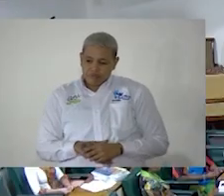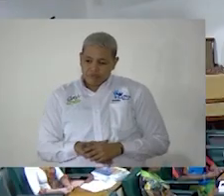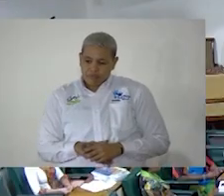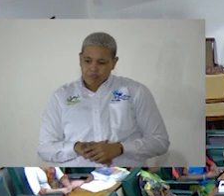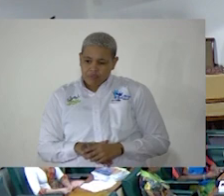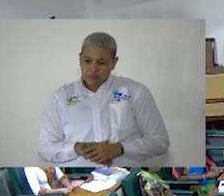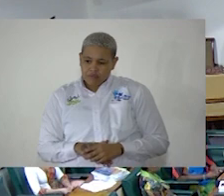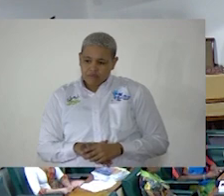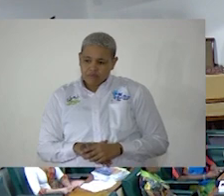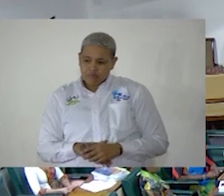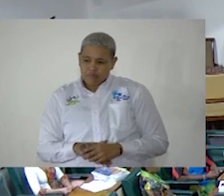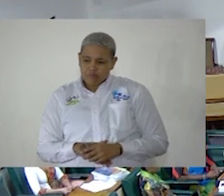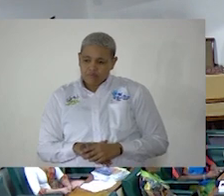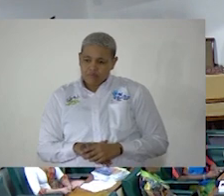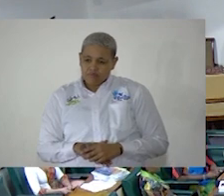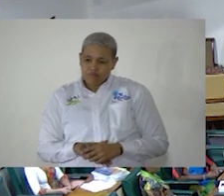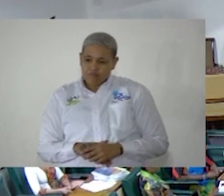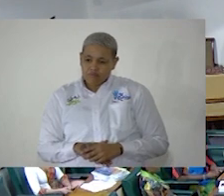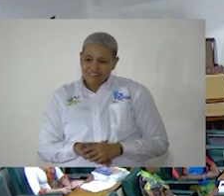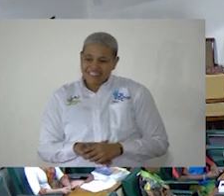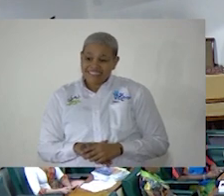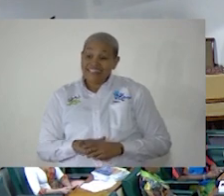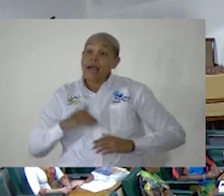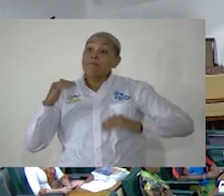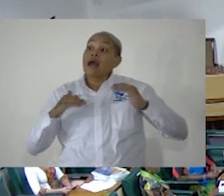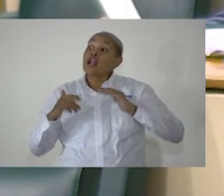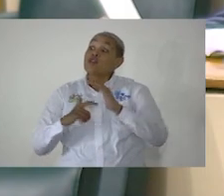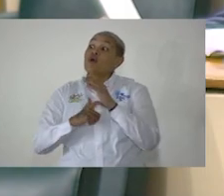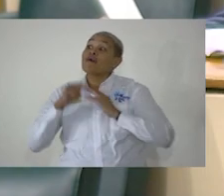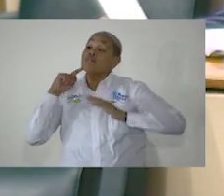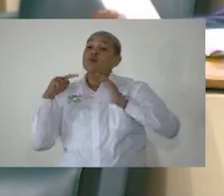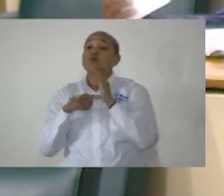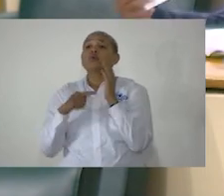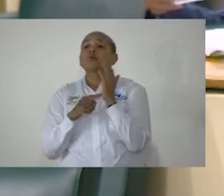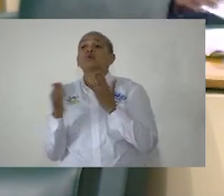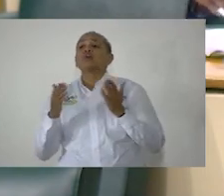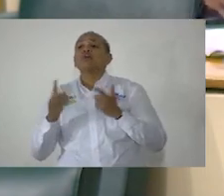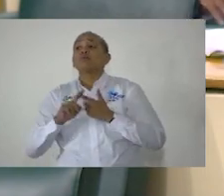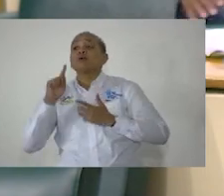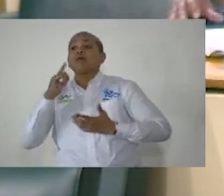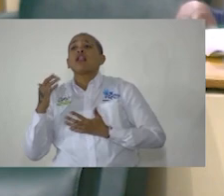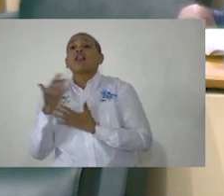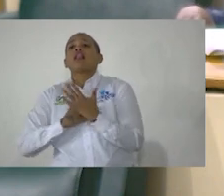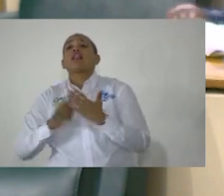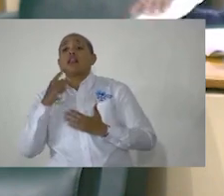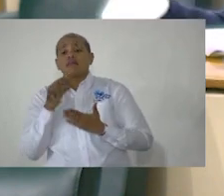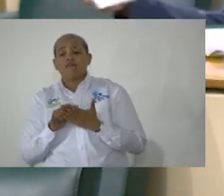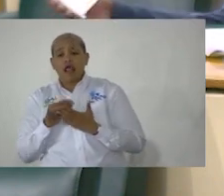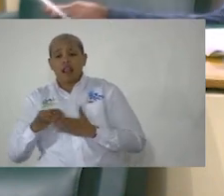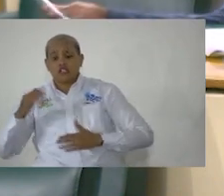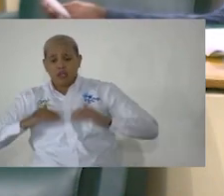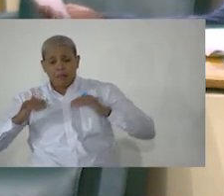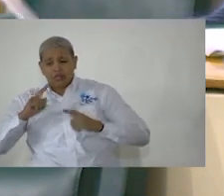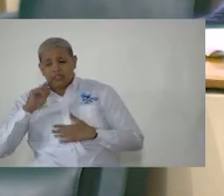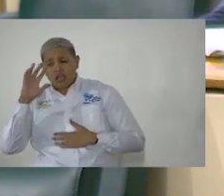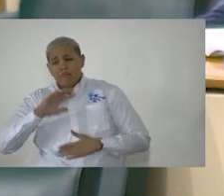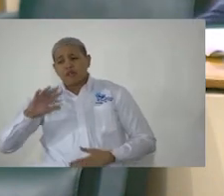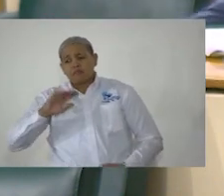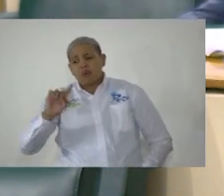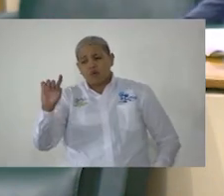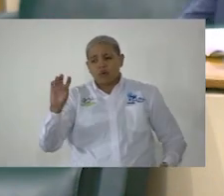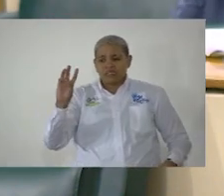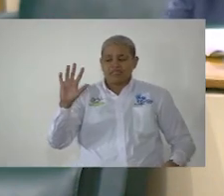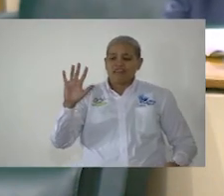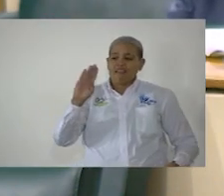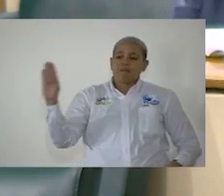The corresponding primary balance required for debt service and to generate the targeted fiscal balance is approximately